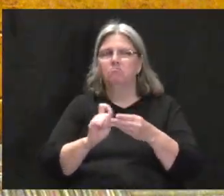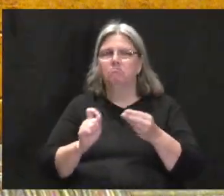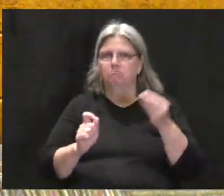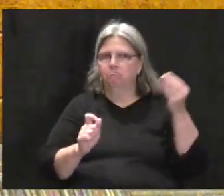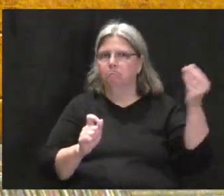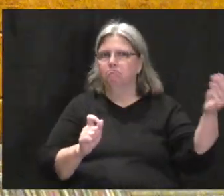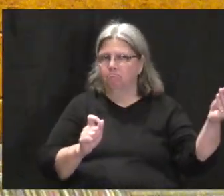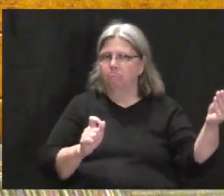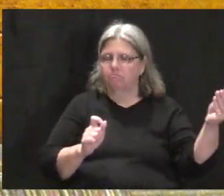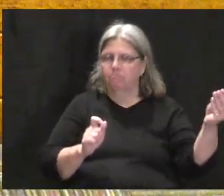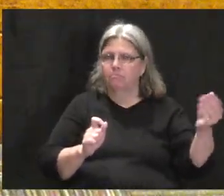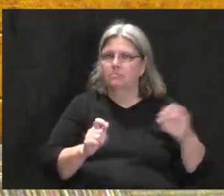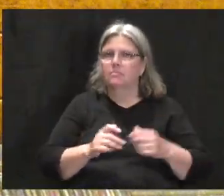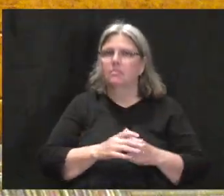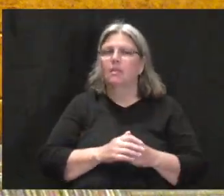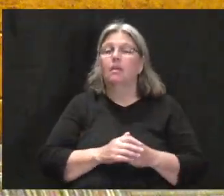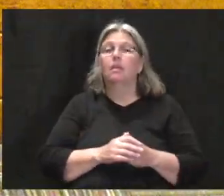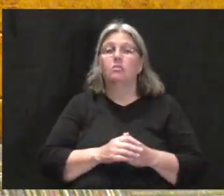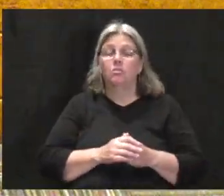go first?